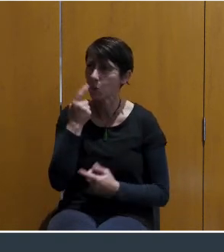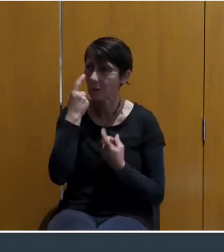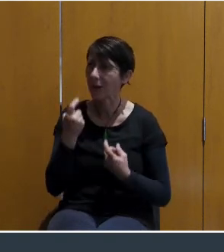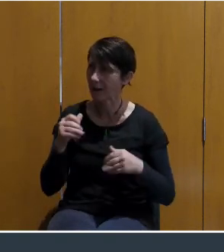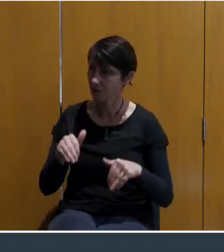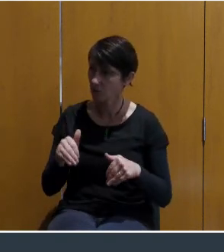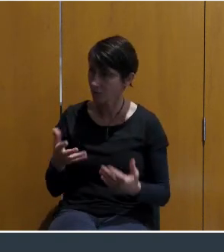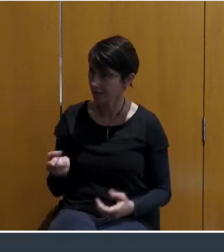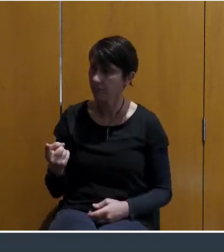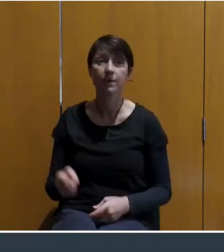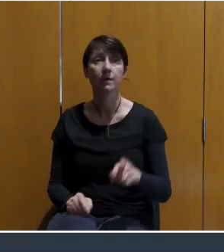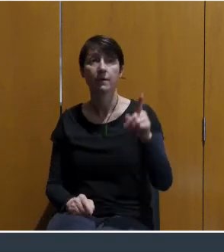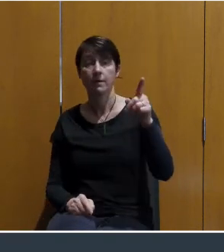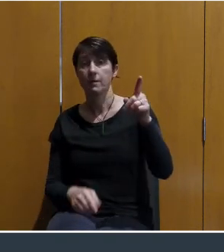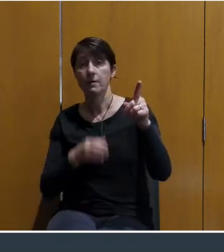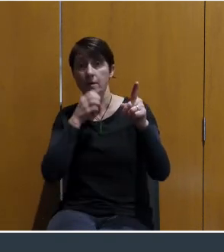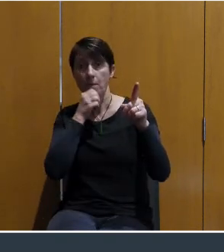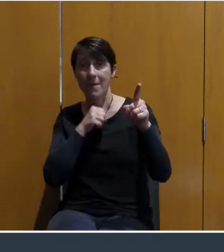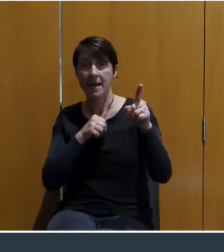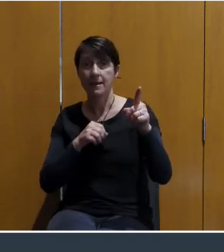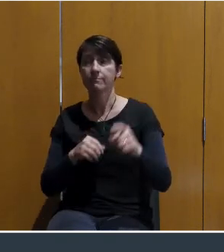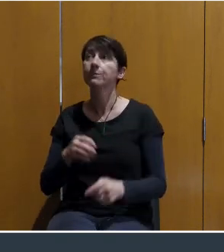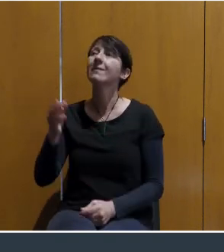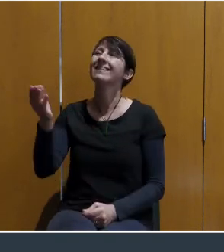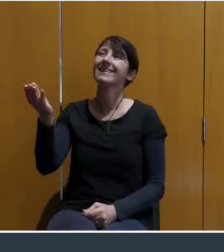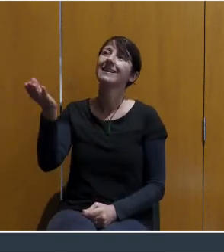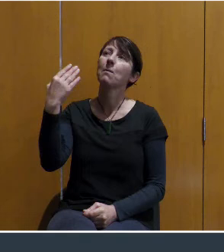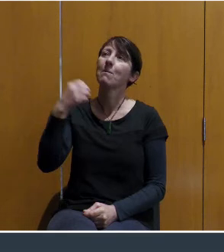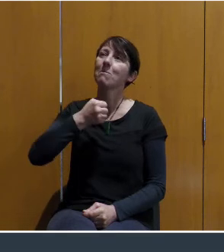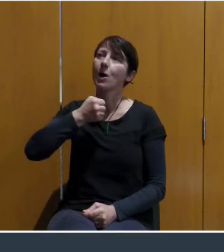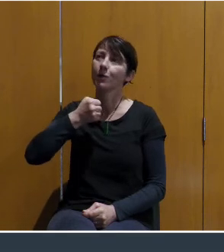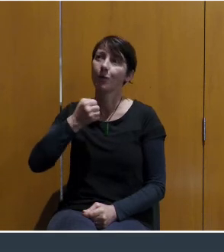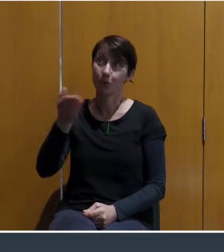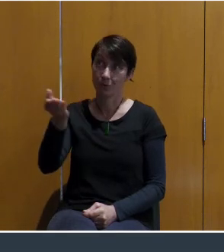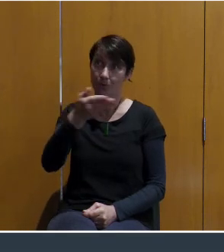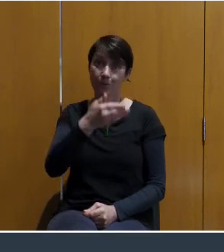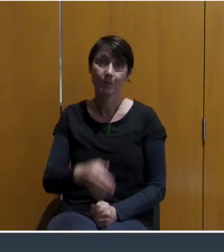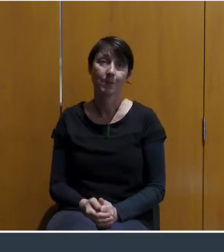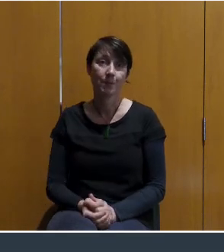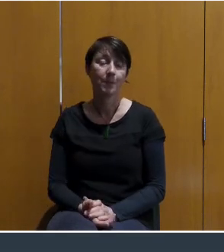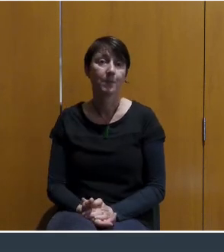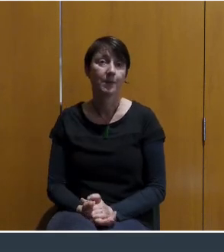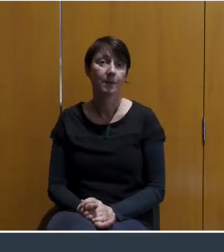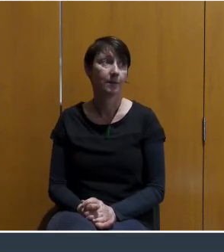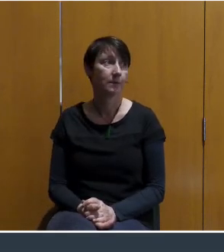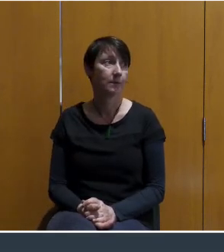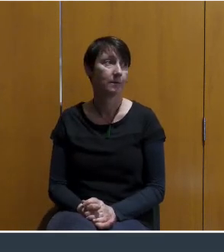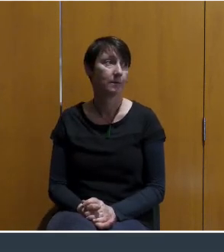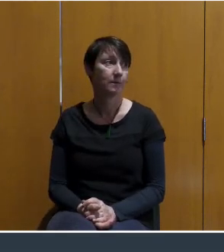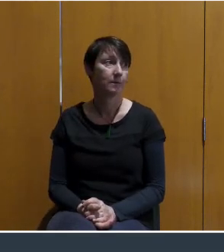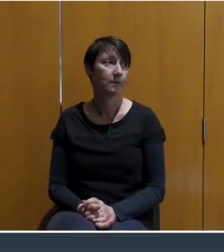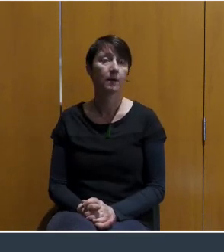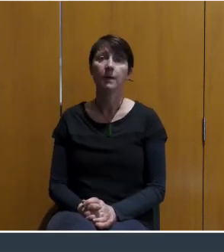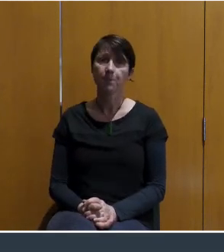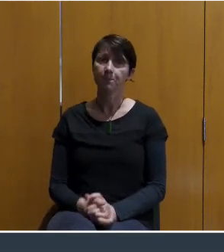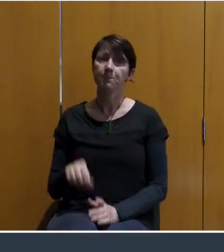Yes, we do. We might need you up on a microphone, David. Thank you. So we work with a number of